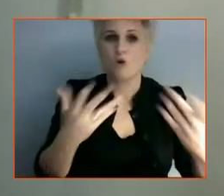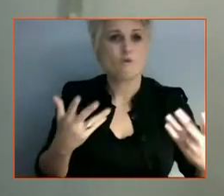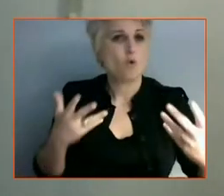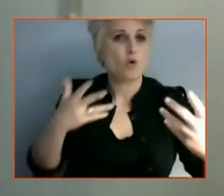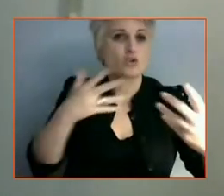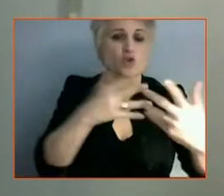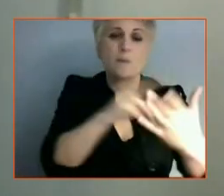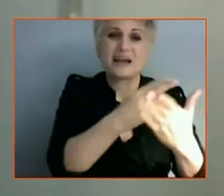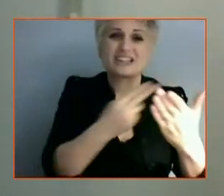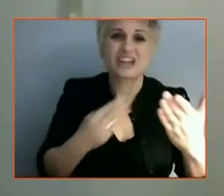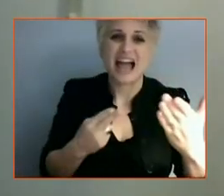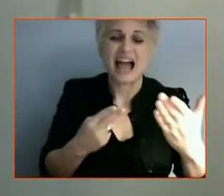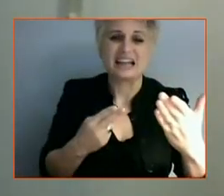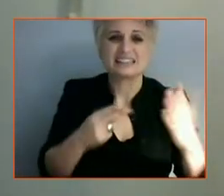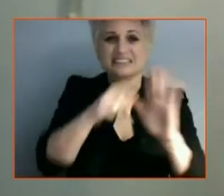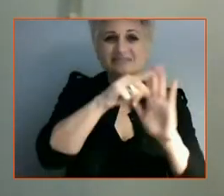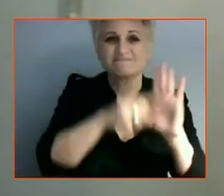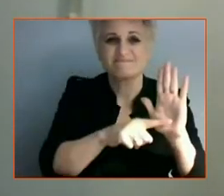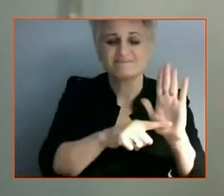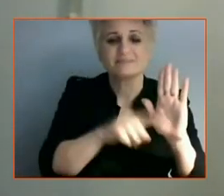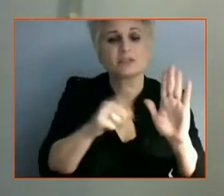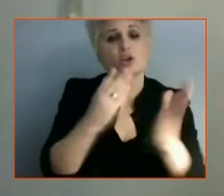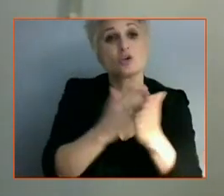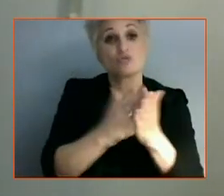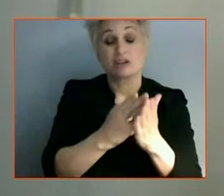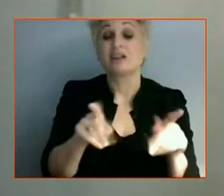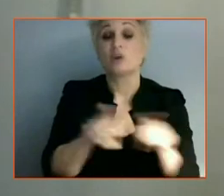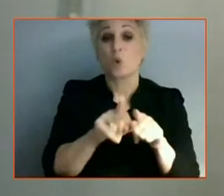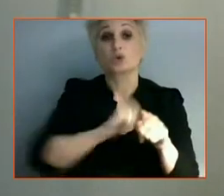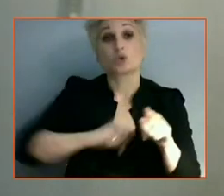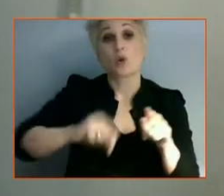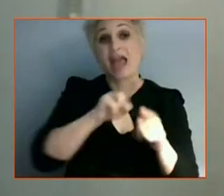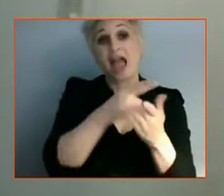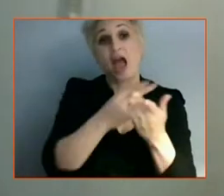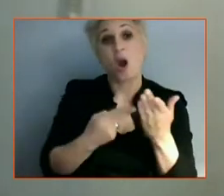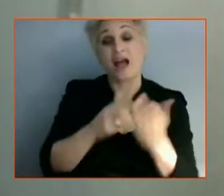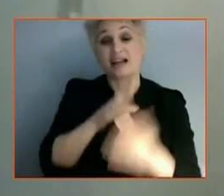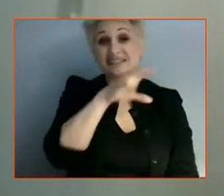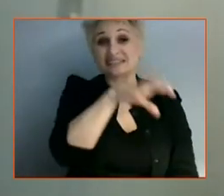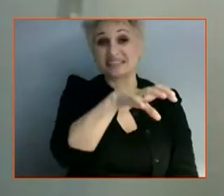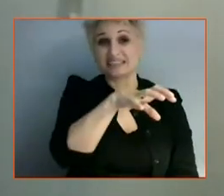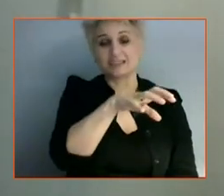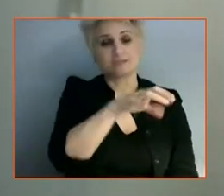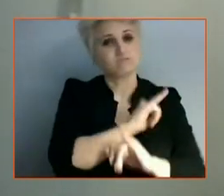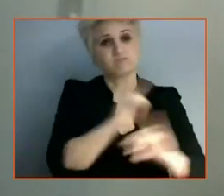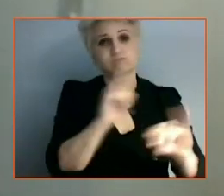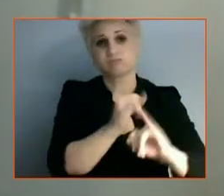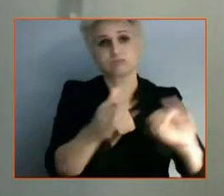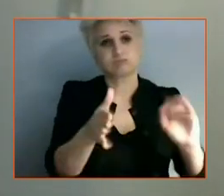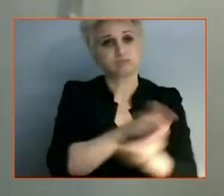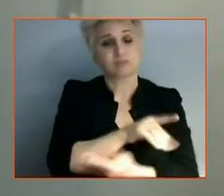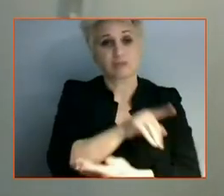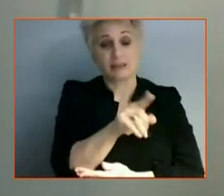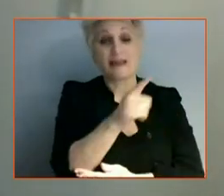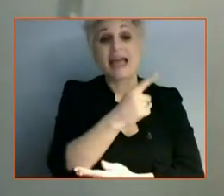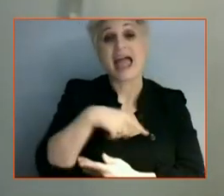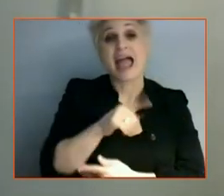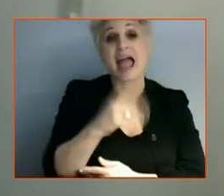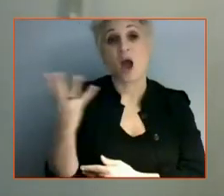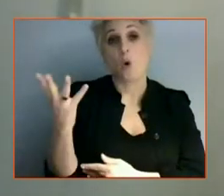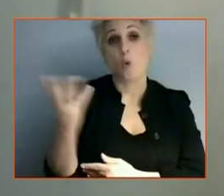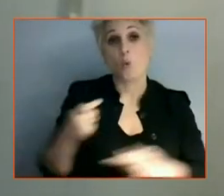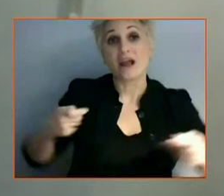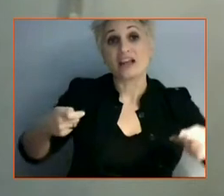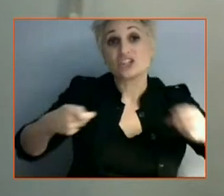were that it had been devastating for our art sector as well. Our wage subsidy, however, was accessed by artists